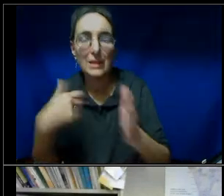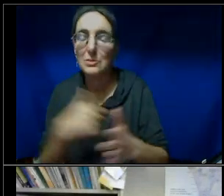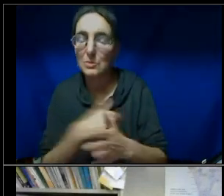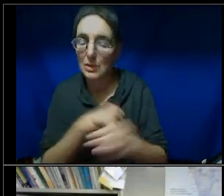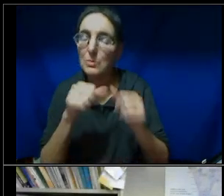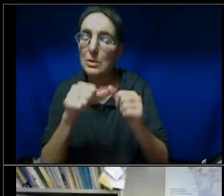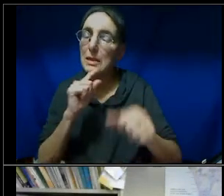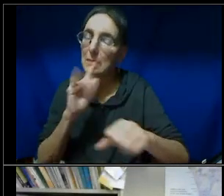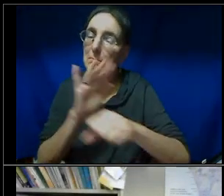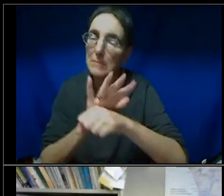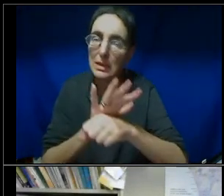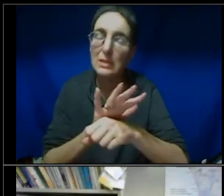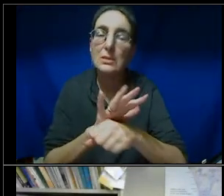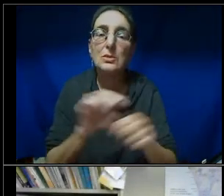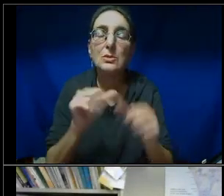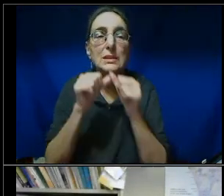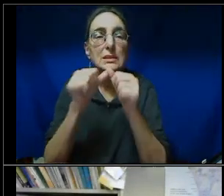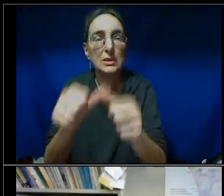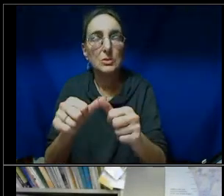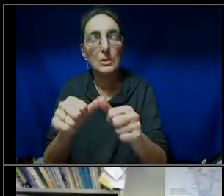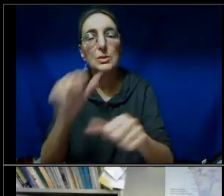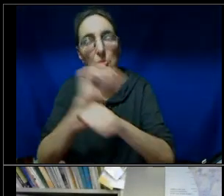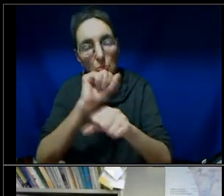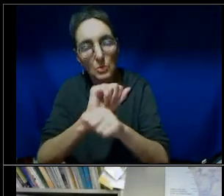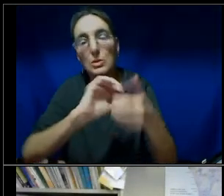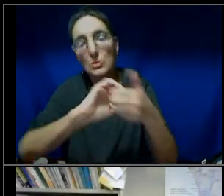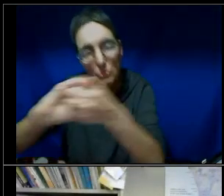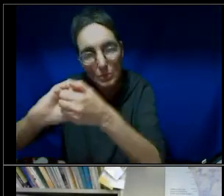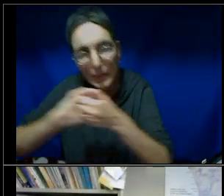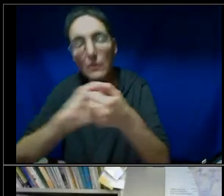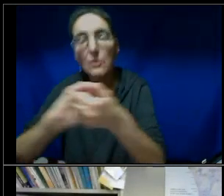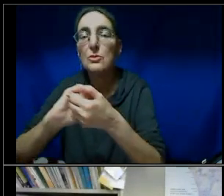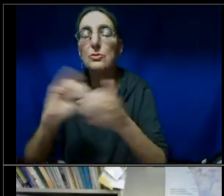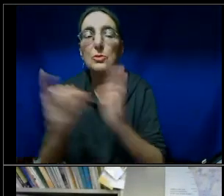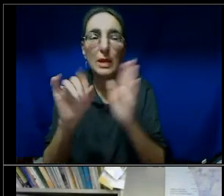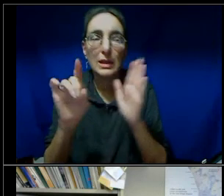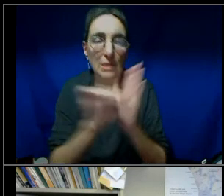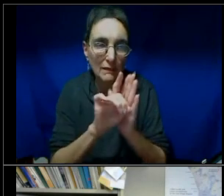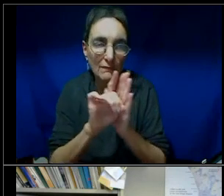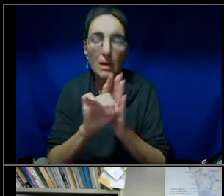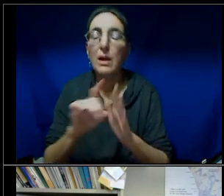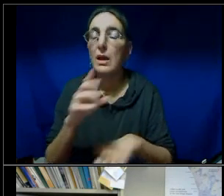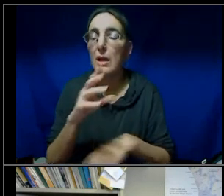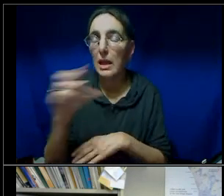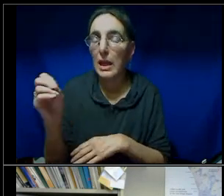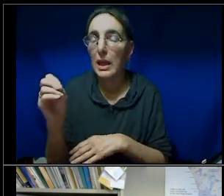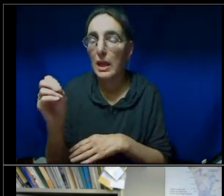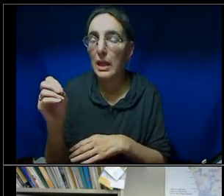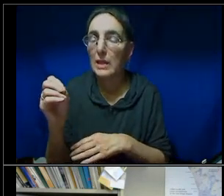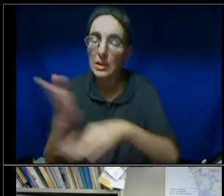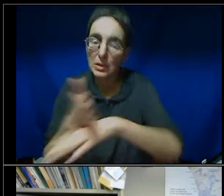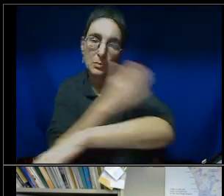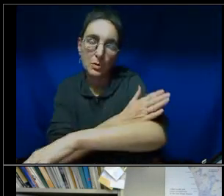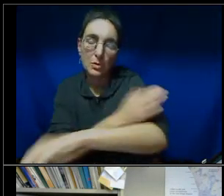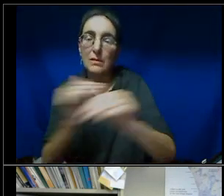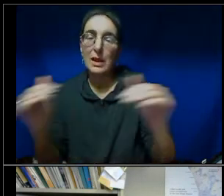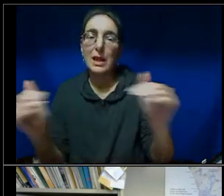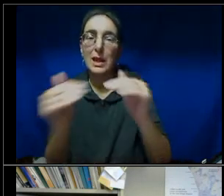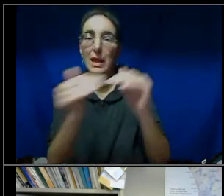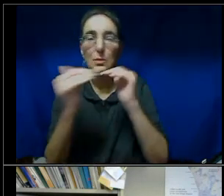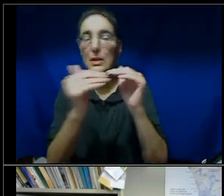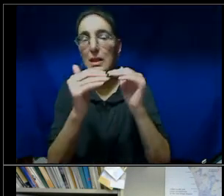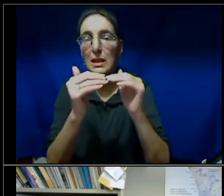continuing to work together to identify and improve equity outcomes in